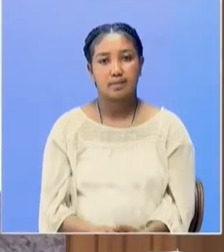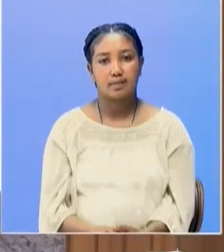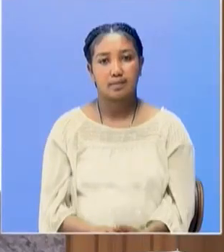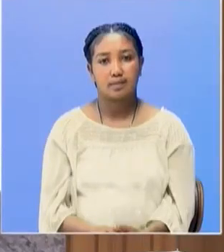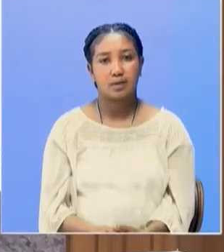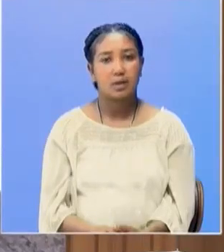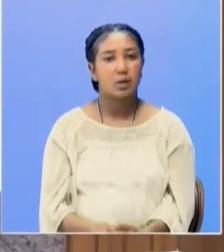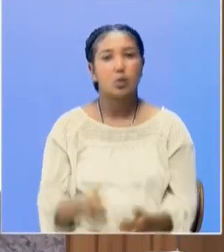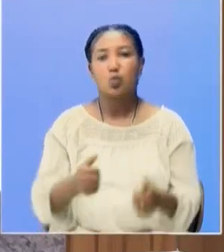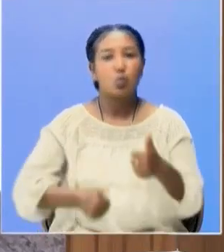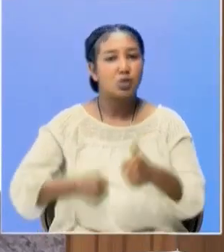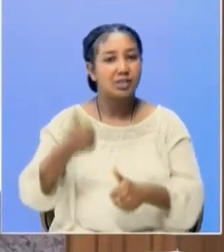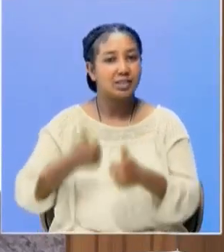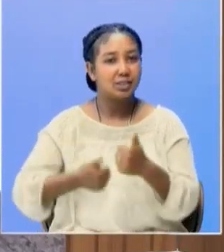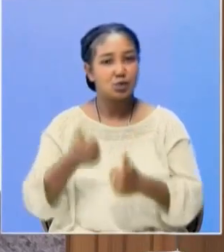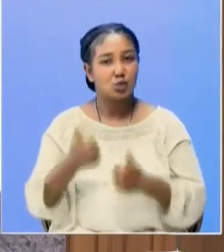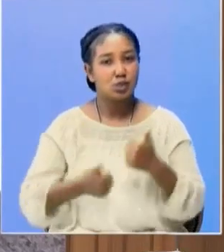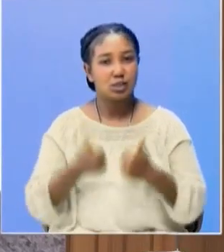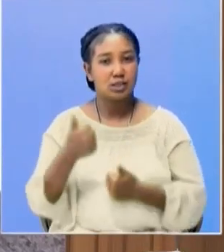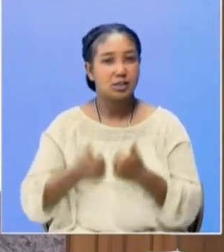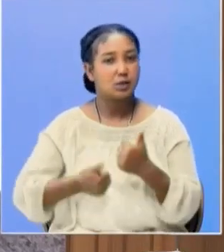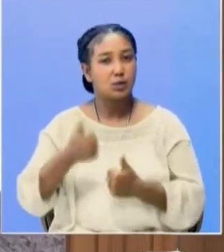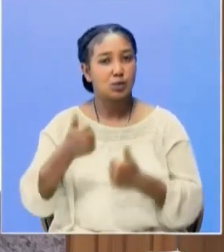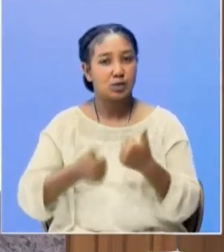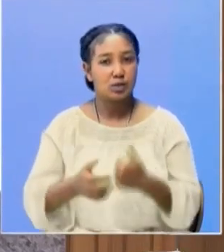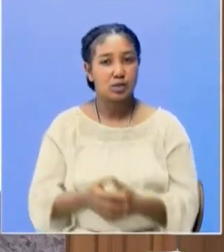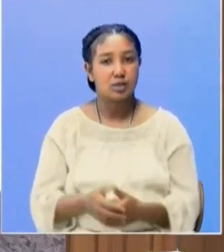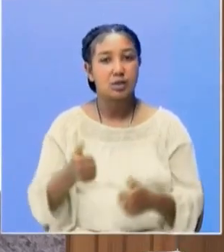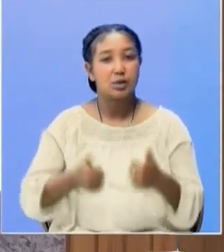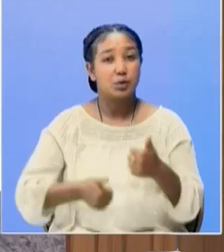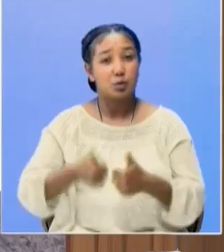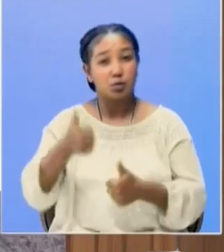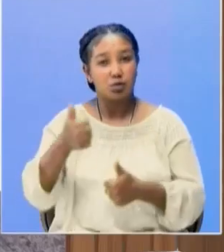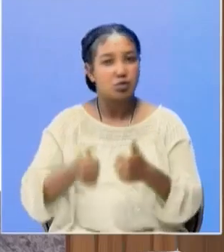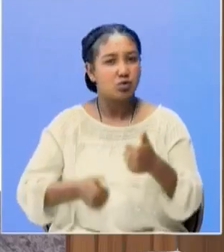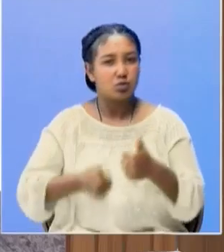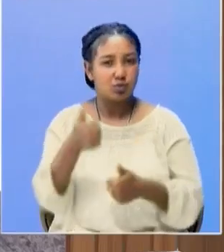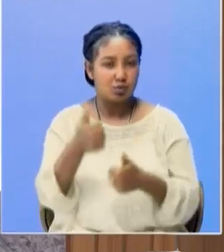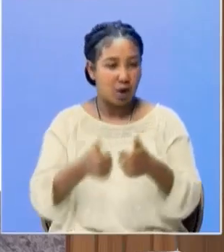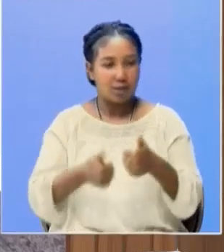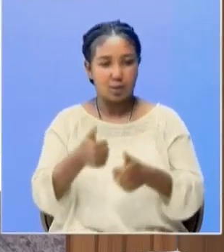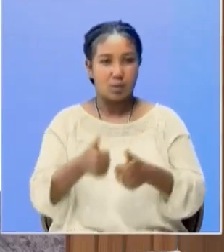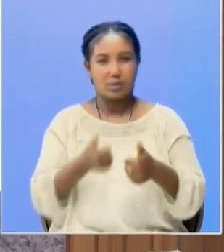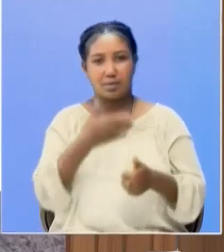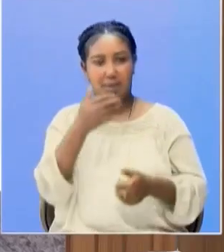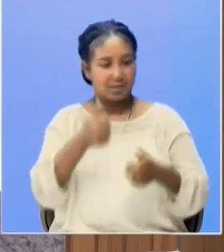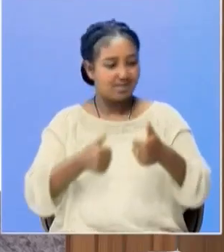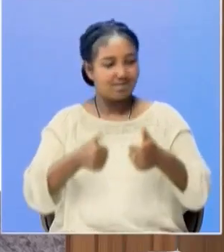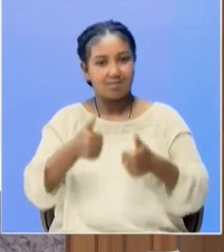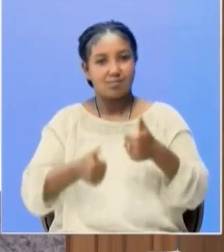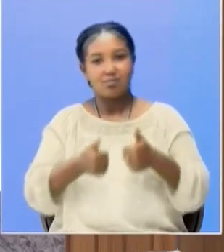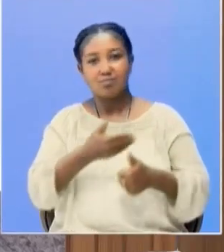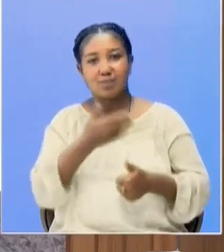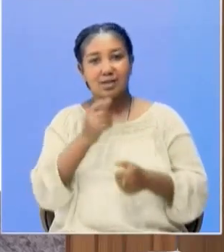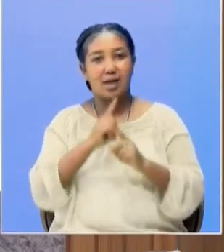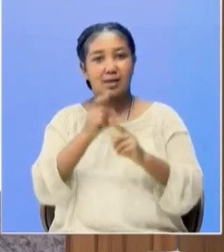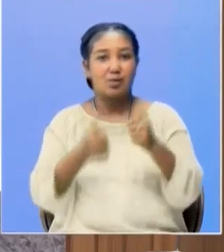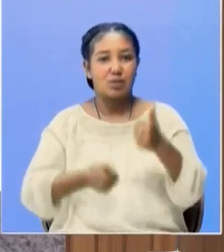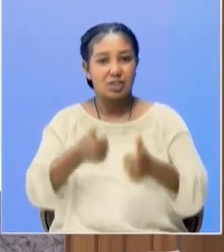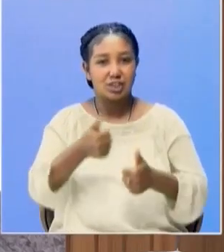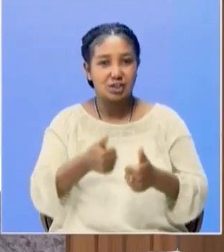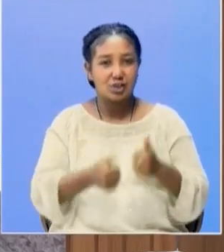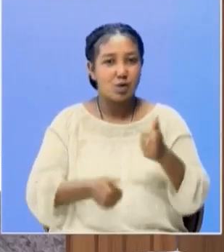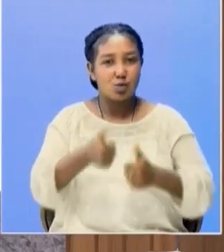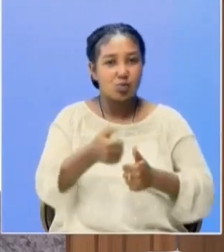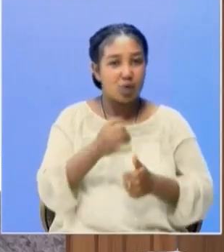What about which? Which one is the best answer? Yes?